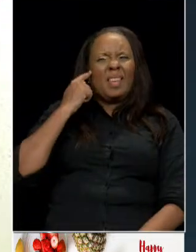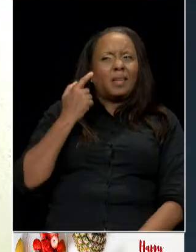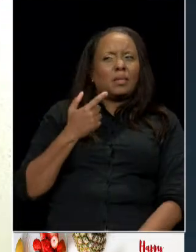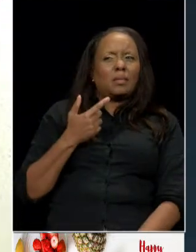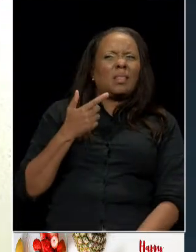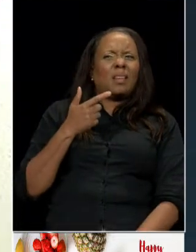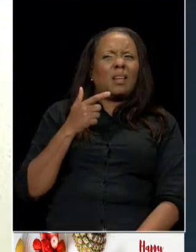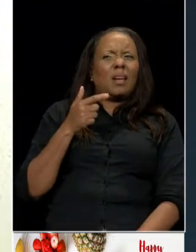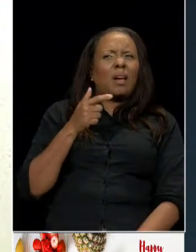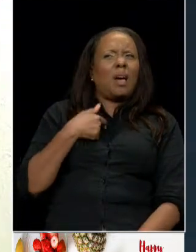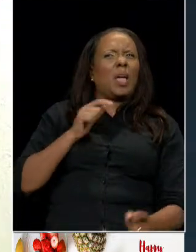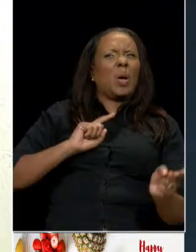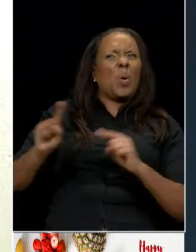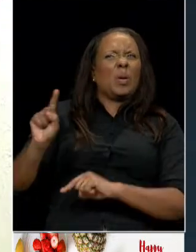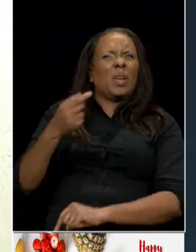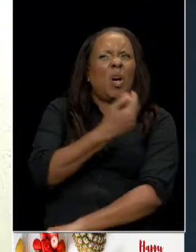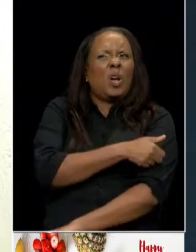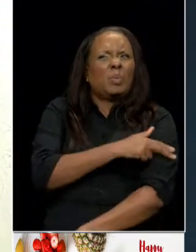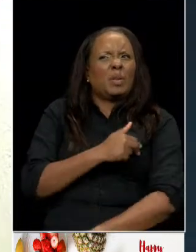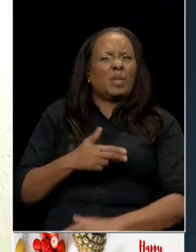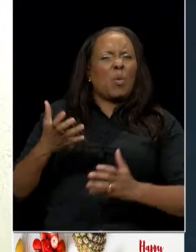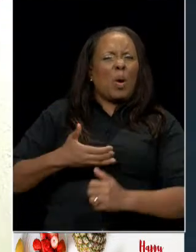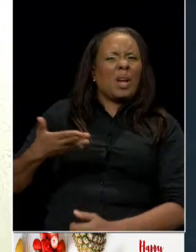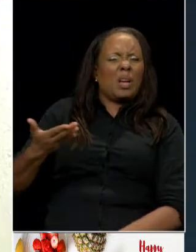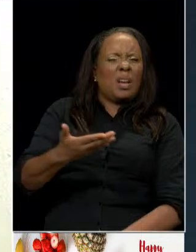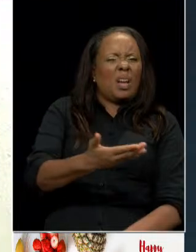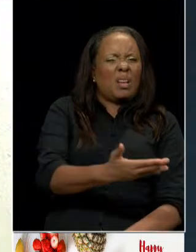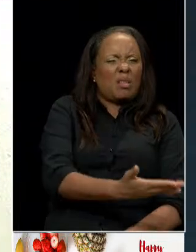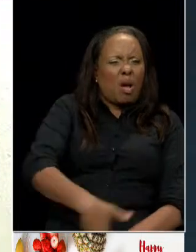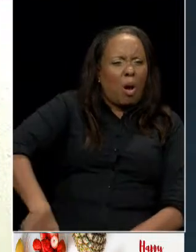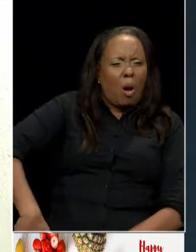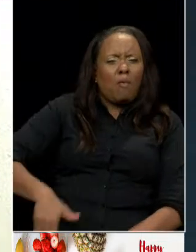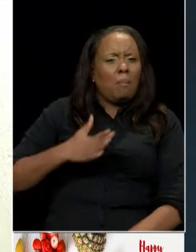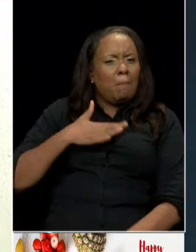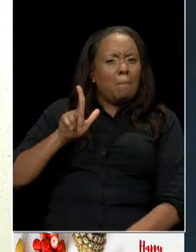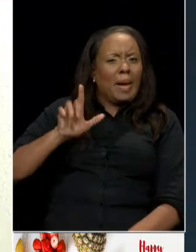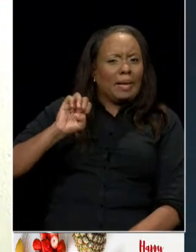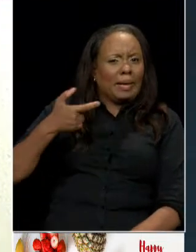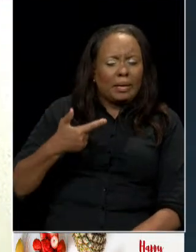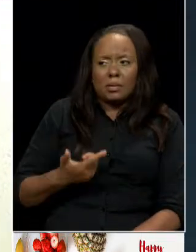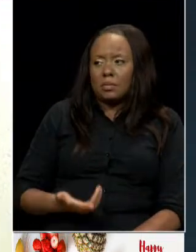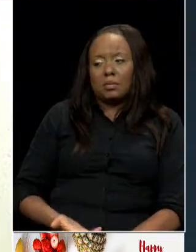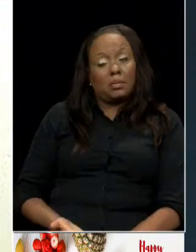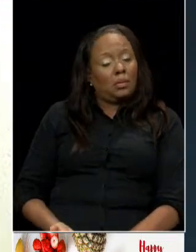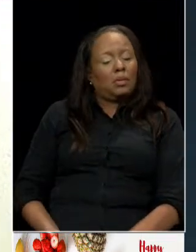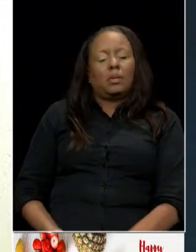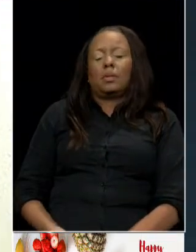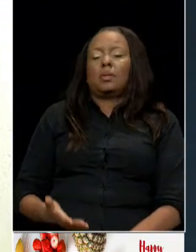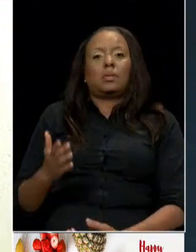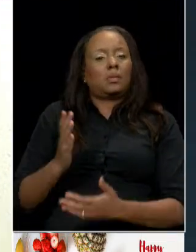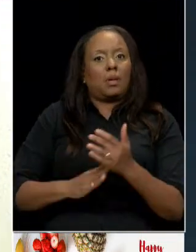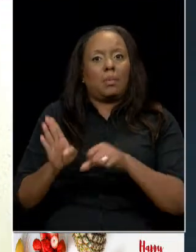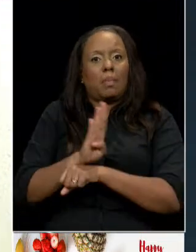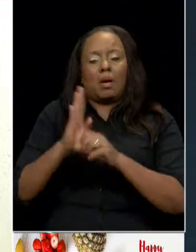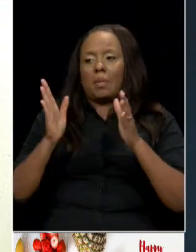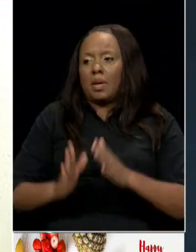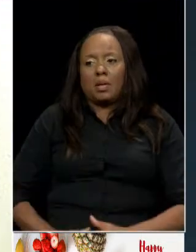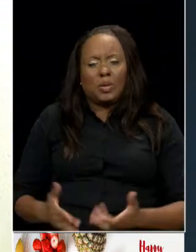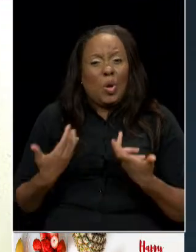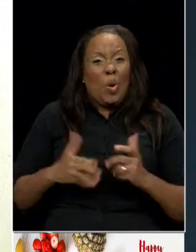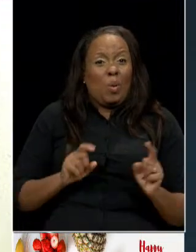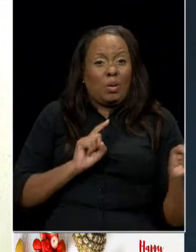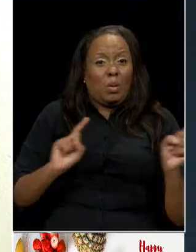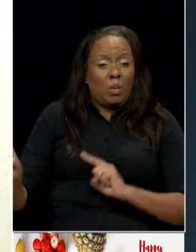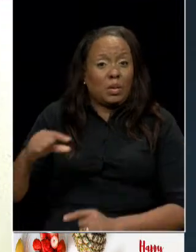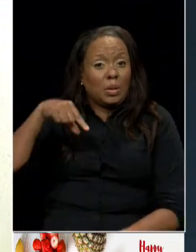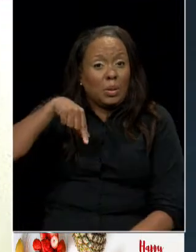For lots of persons in Barbados, the place where you end up when you are ill is in the Queen Elizabeth